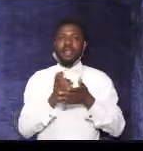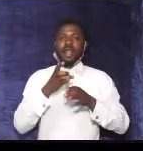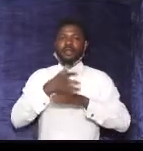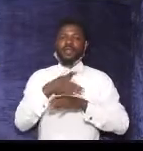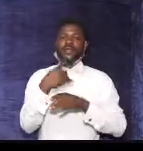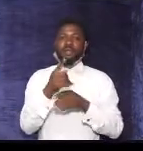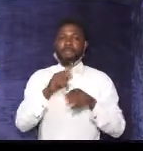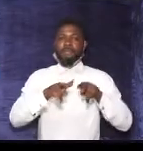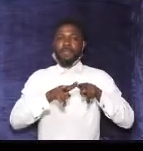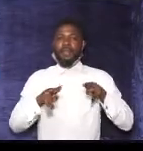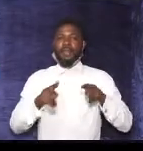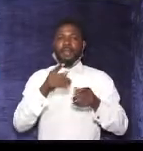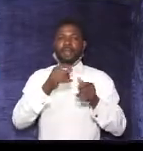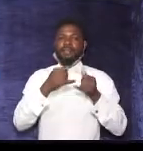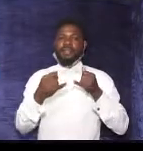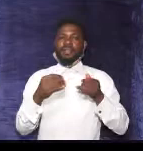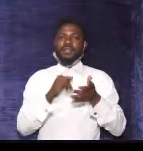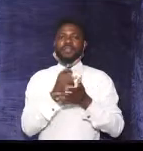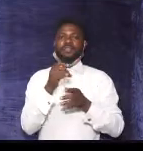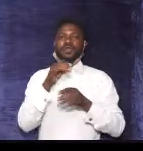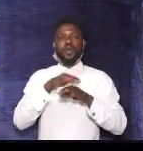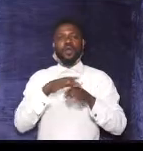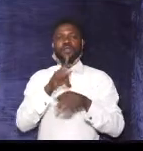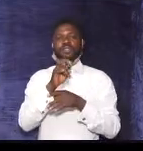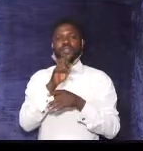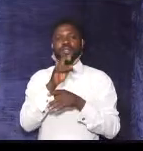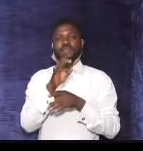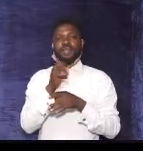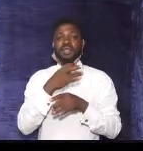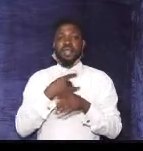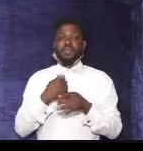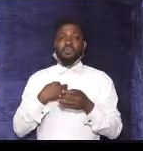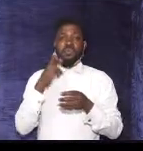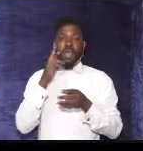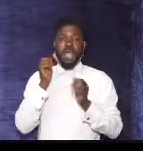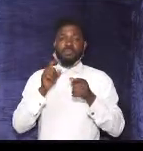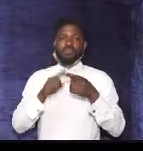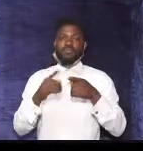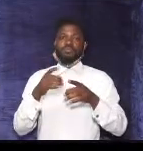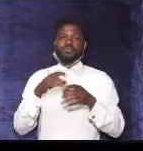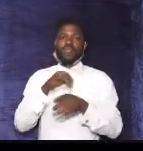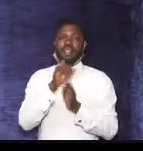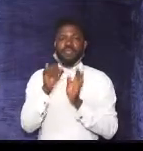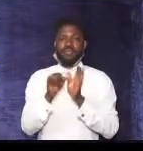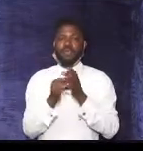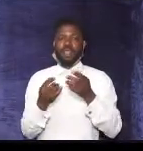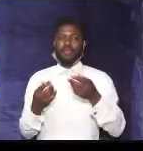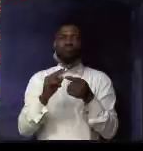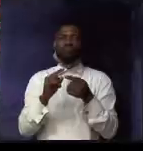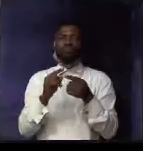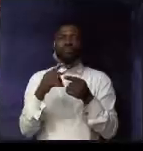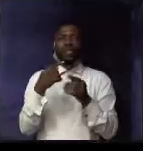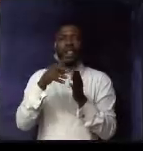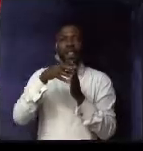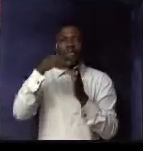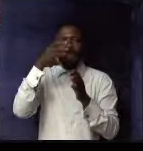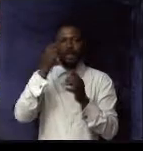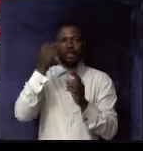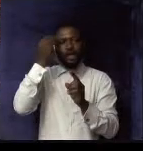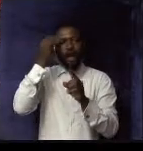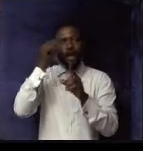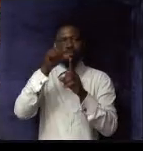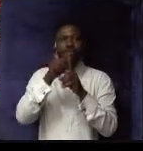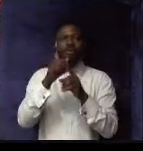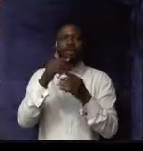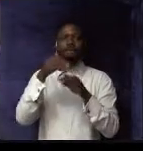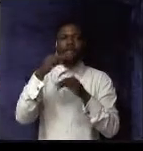that crosses parallel lines, which is called the transversal, and we're able to identify corresponding angles. Today's learning